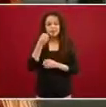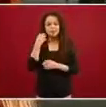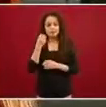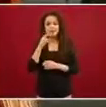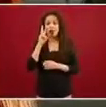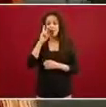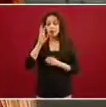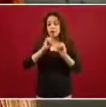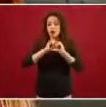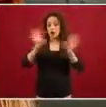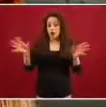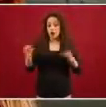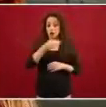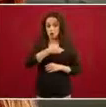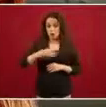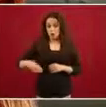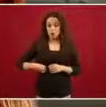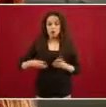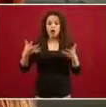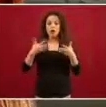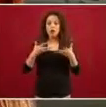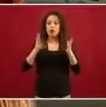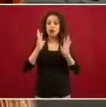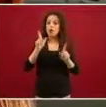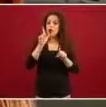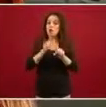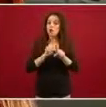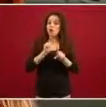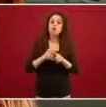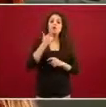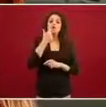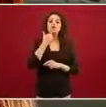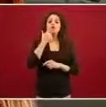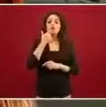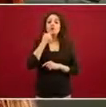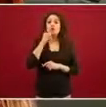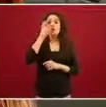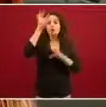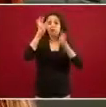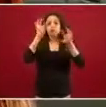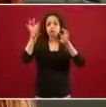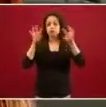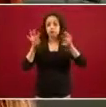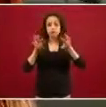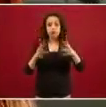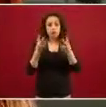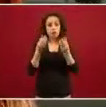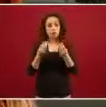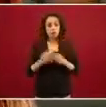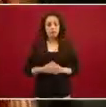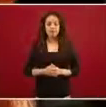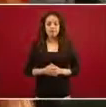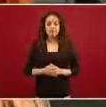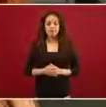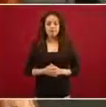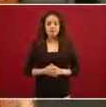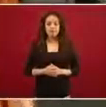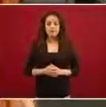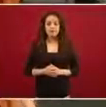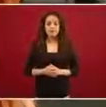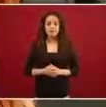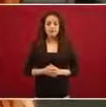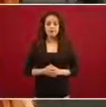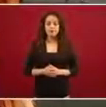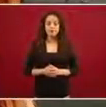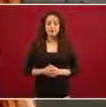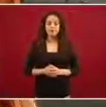morning, we saw some municipalities in red. So in those municipalities that were presented